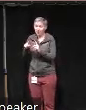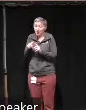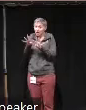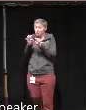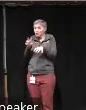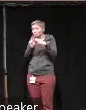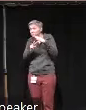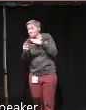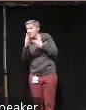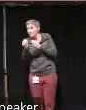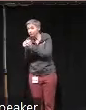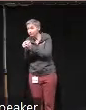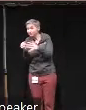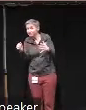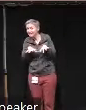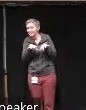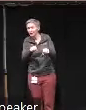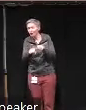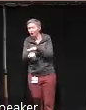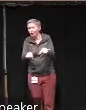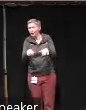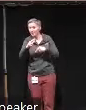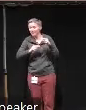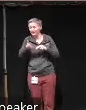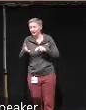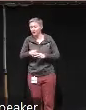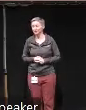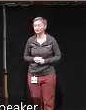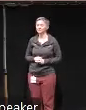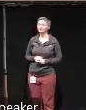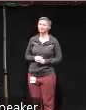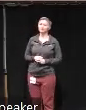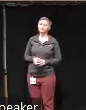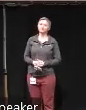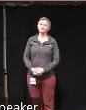near future that we'll be taking over the whole building at this rate.